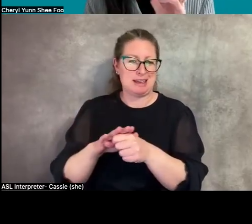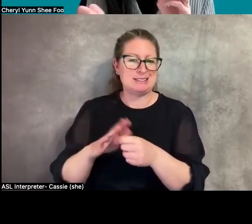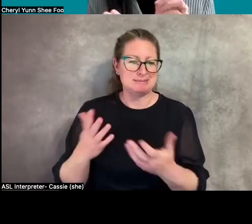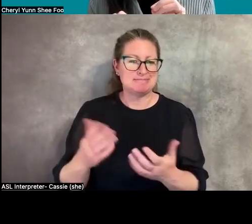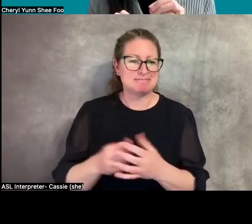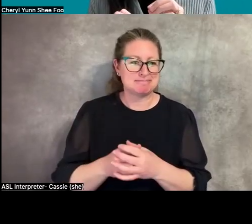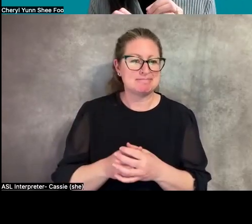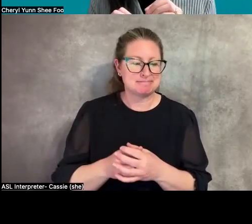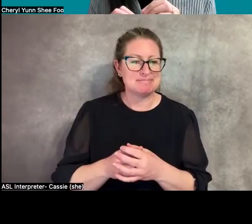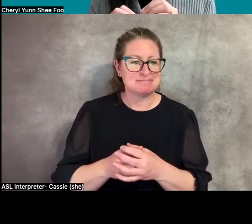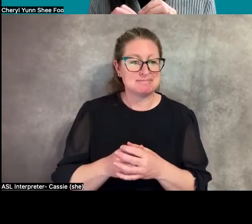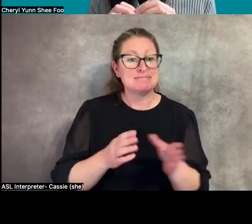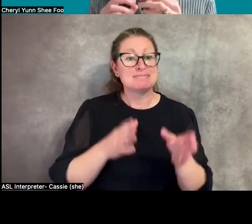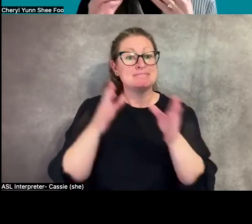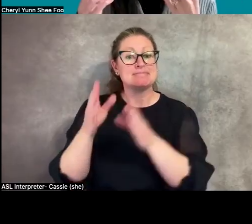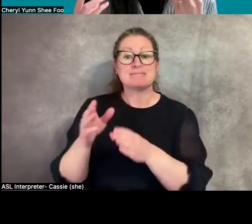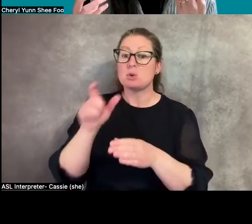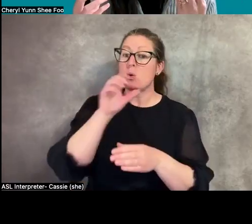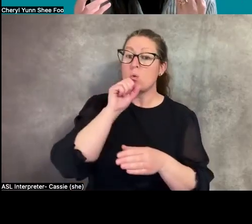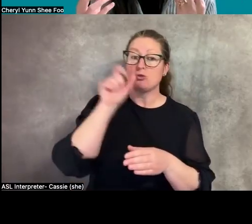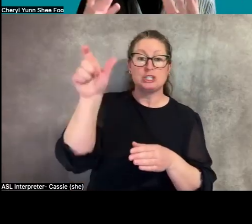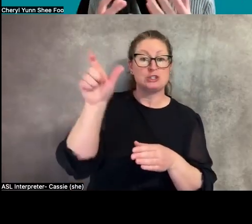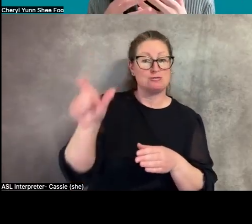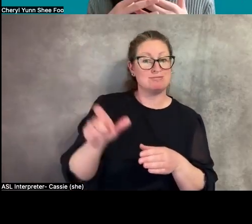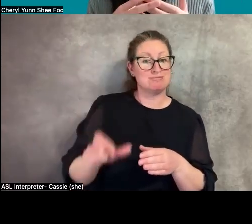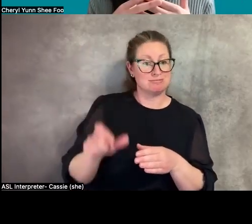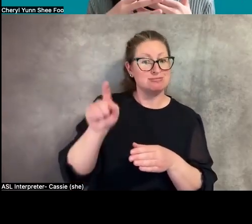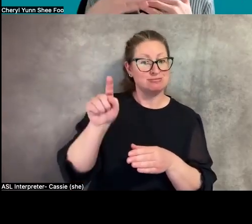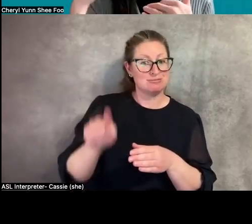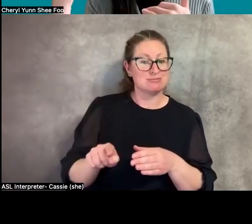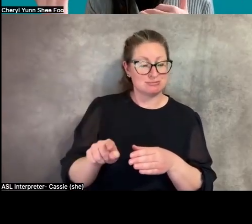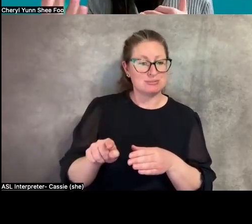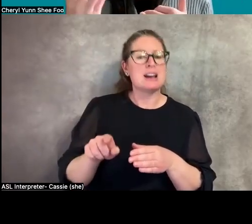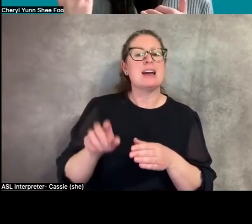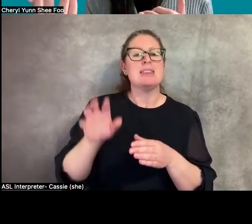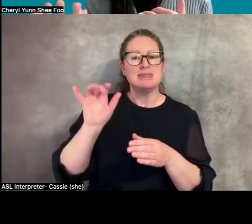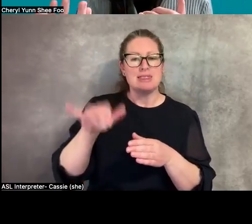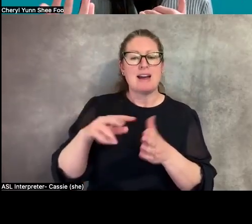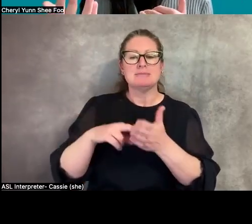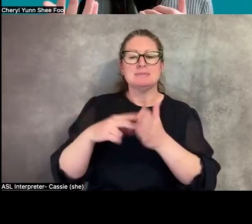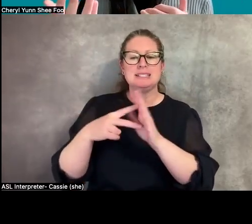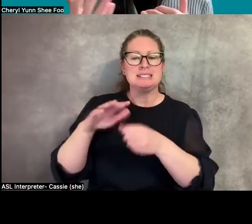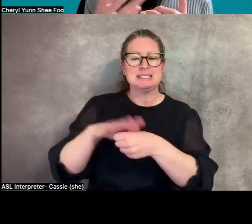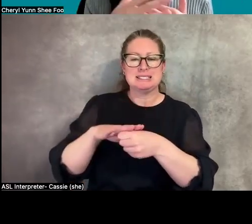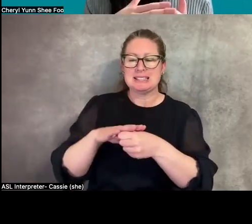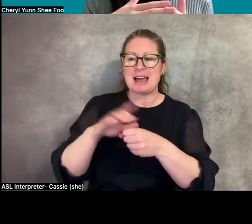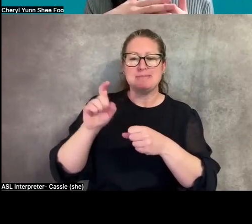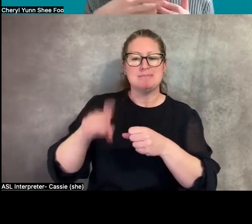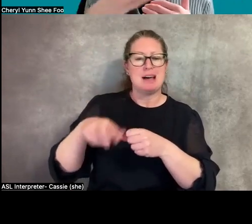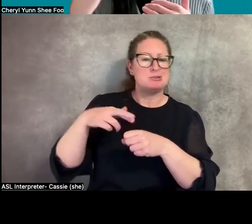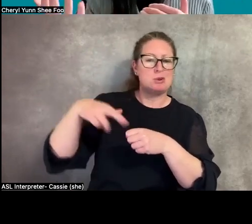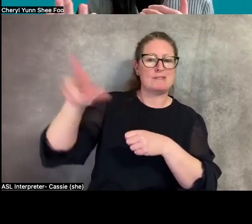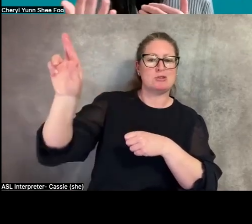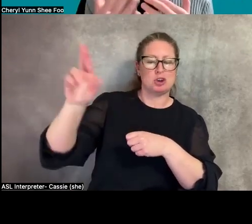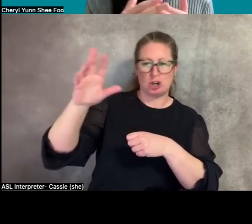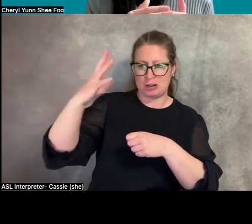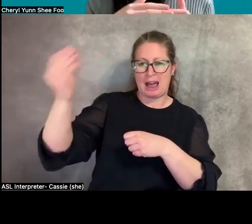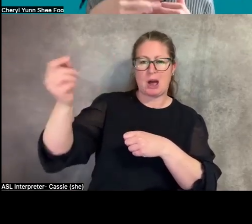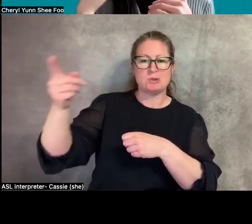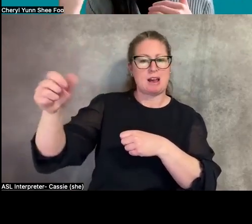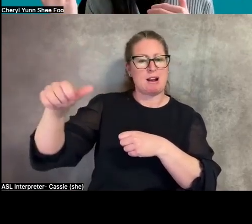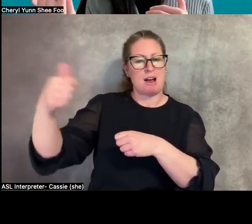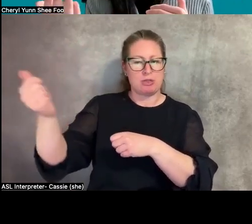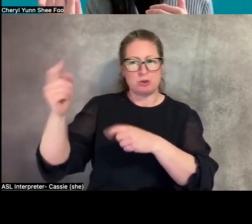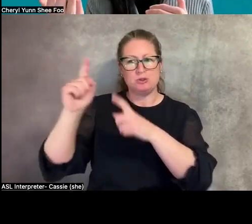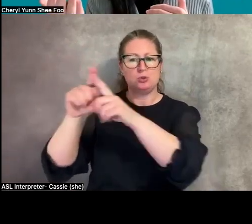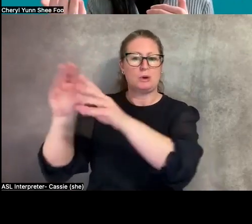orange are where sites refer externally for administration. So